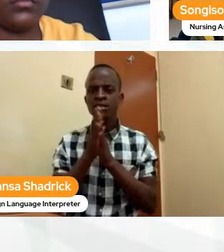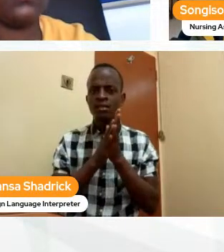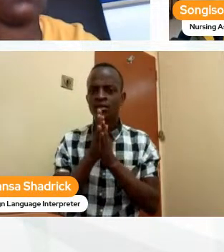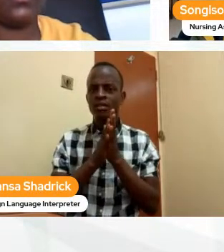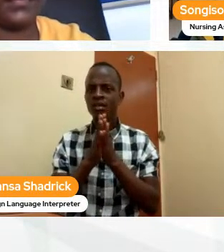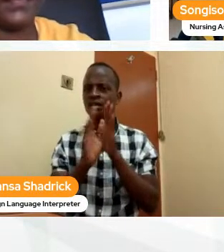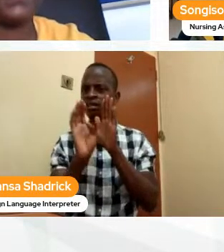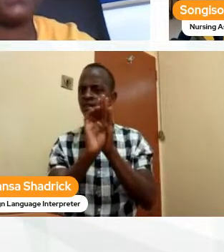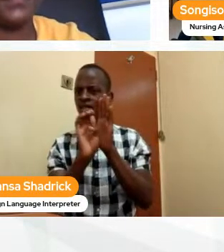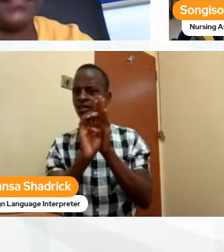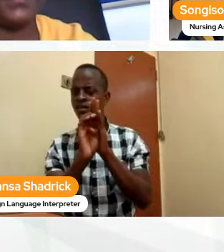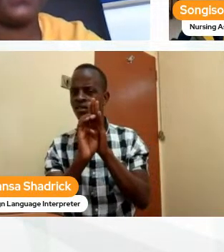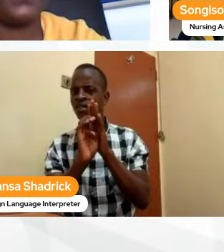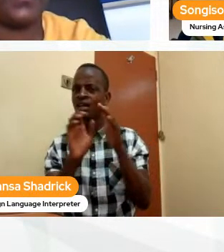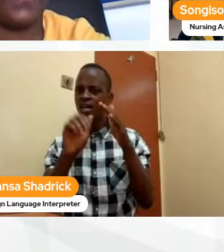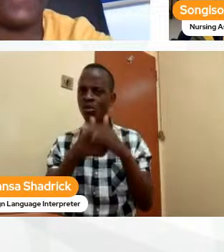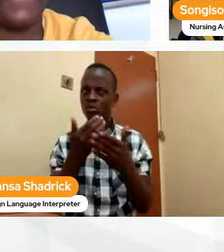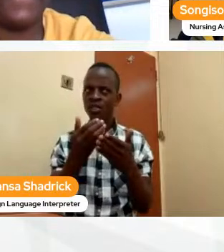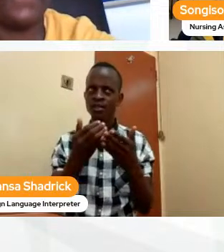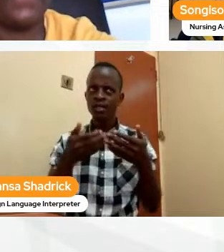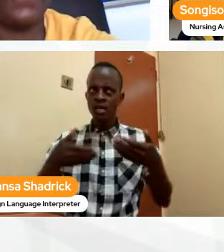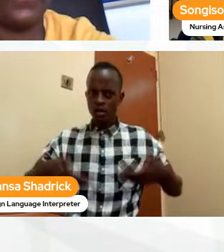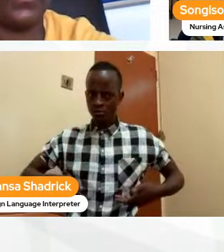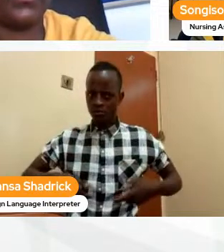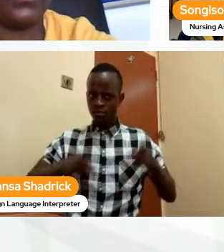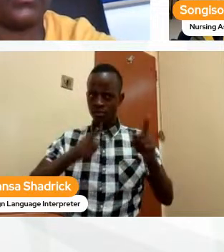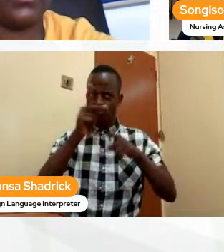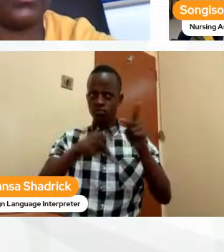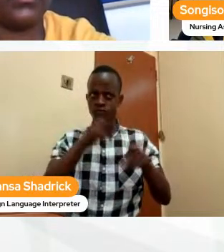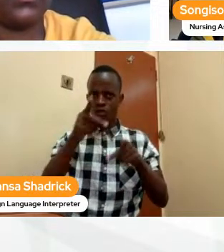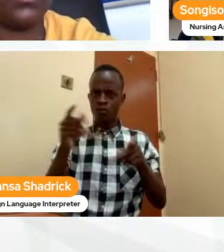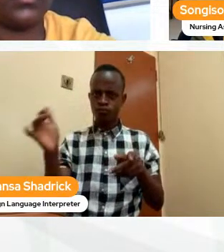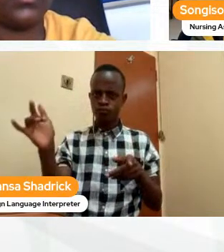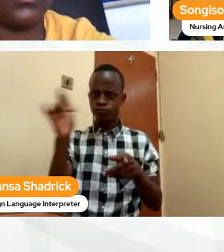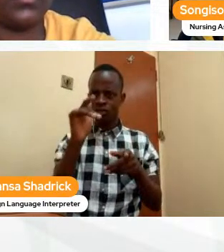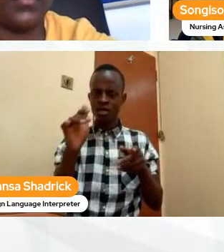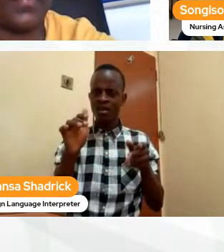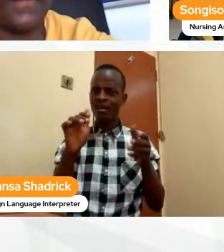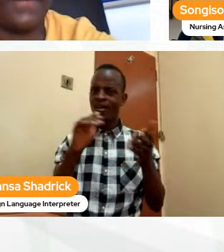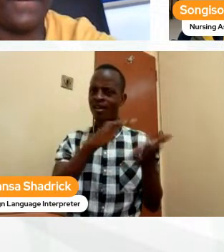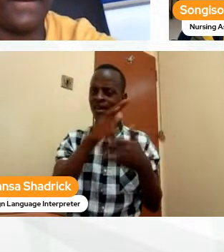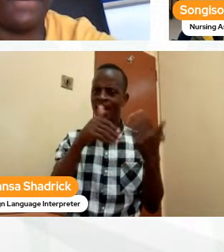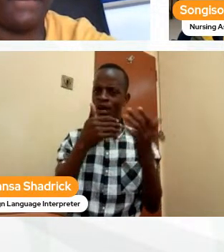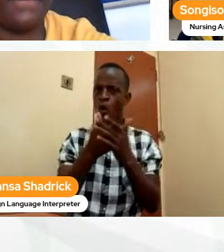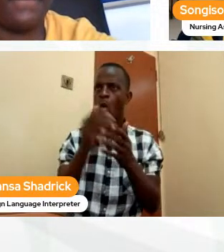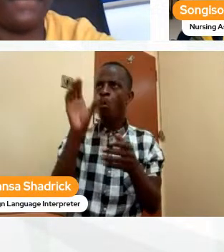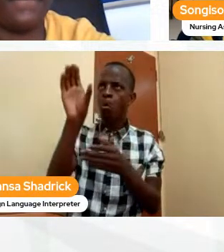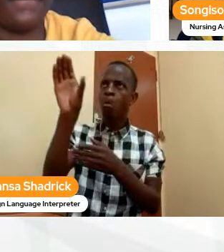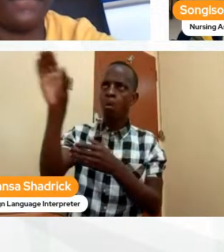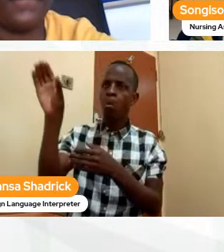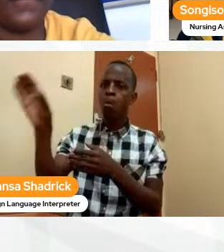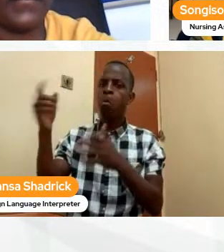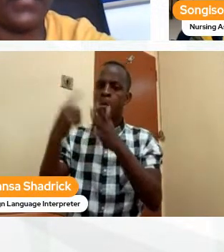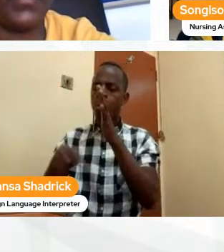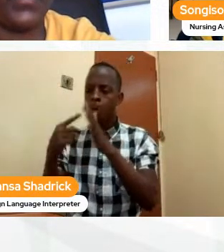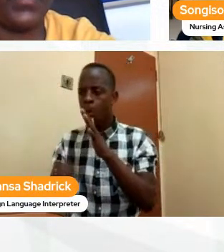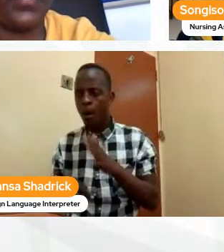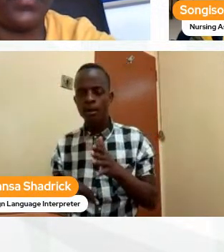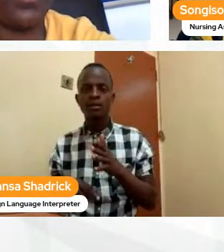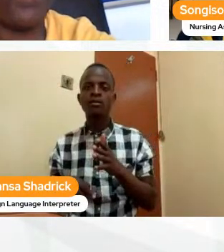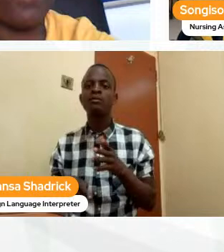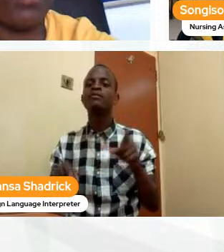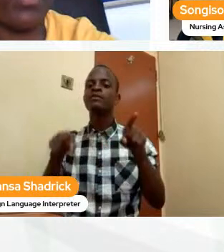many numbers of adolescents they want to attend from their countries, from their provinces, from their districts. There's also